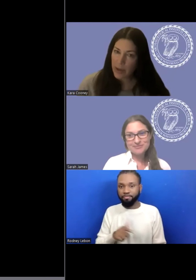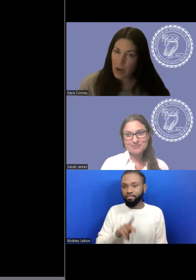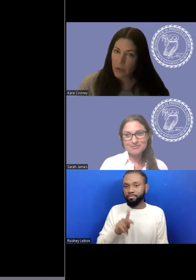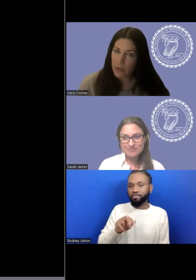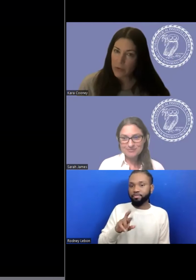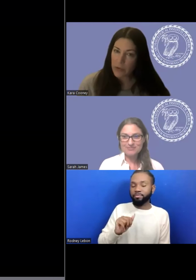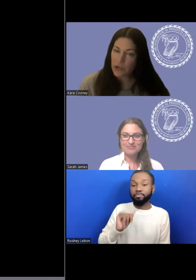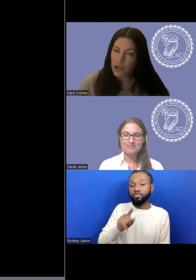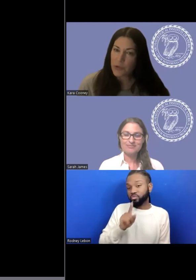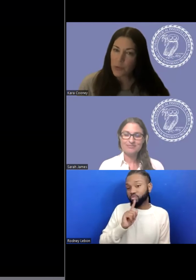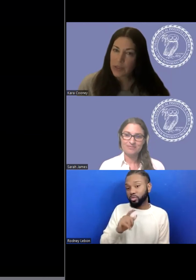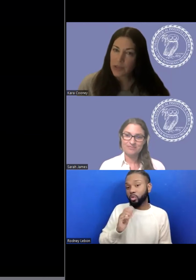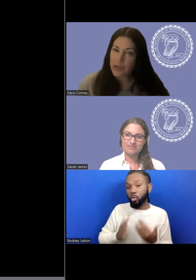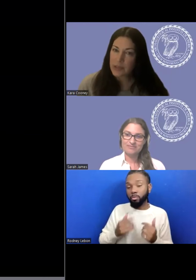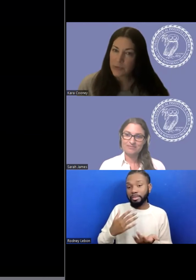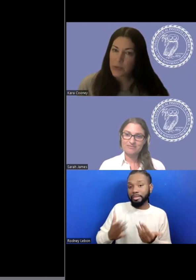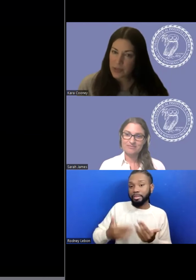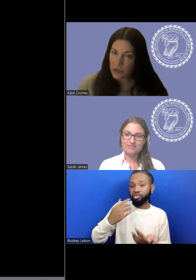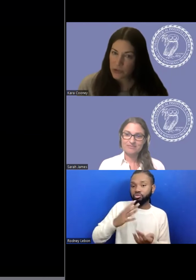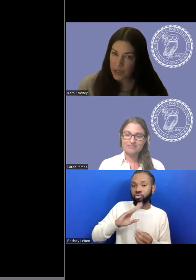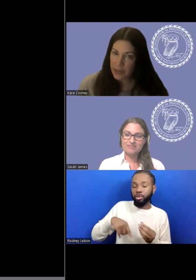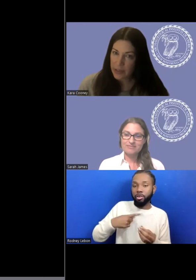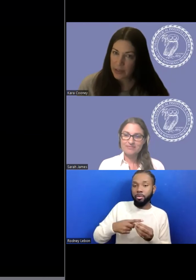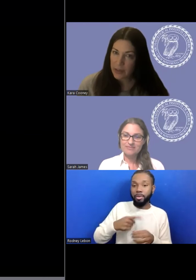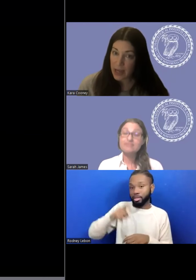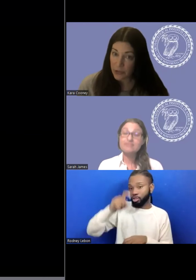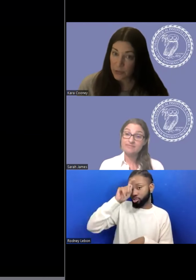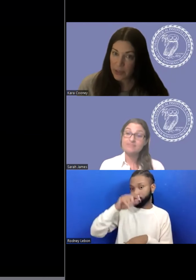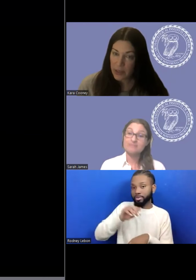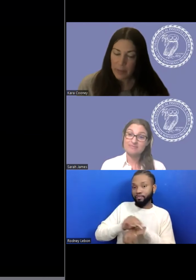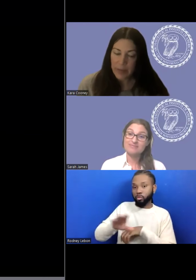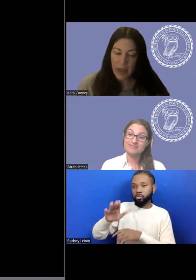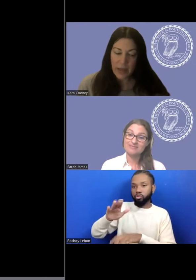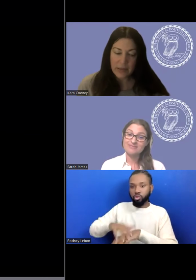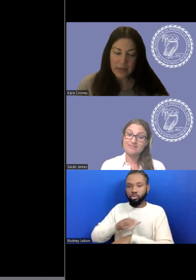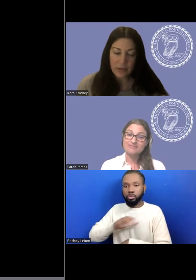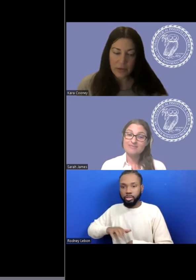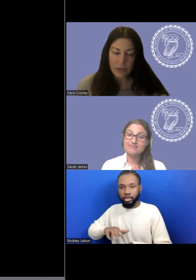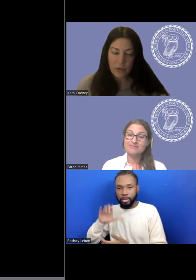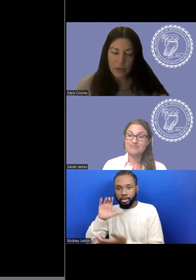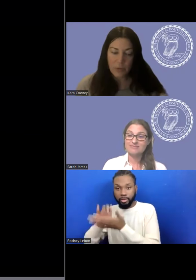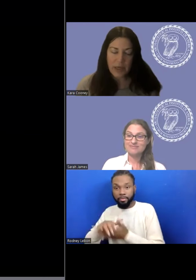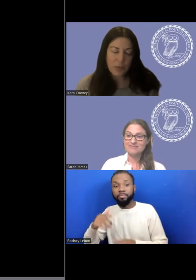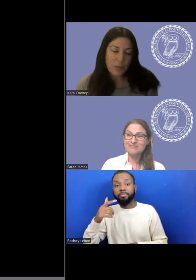talk about Egyptian religion's influence on Christianity, actually, because